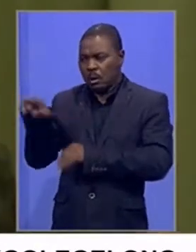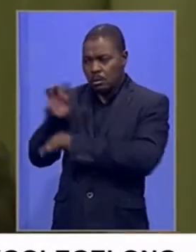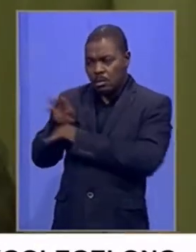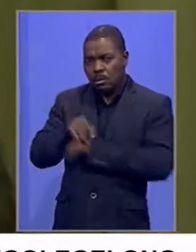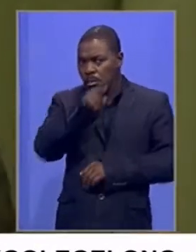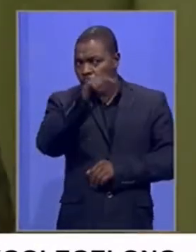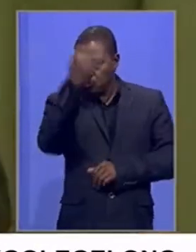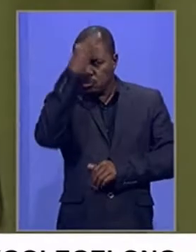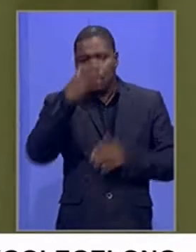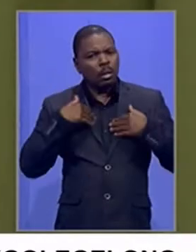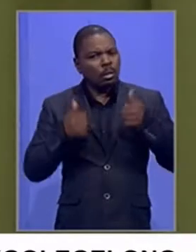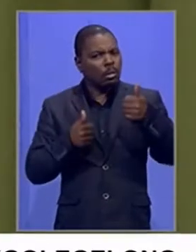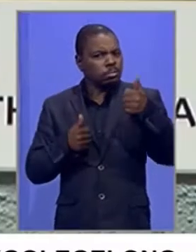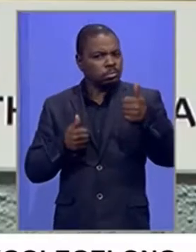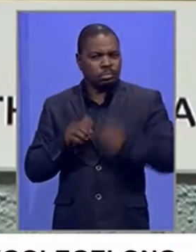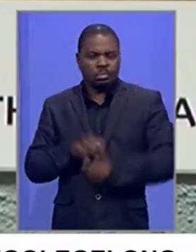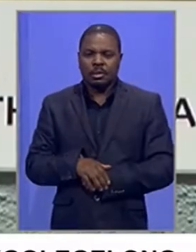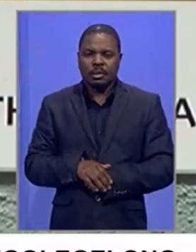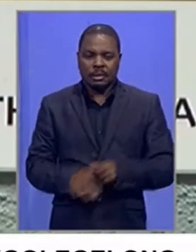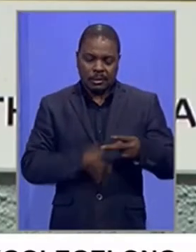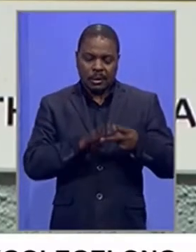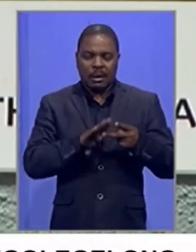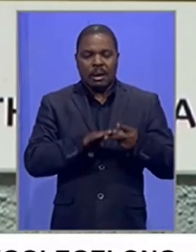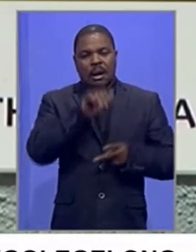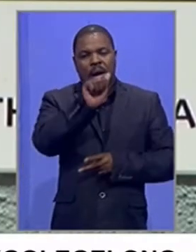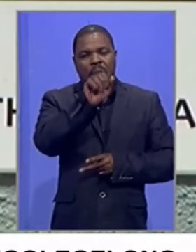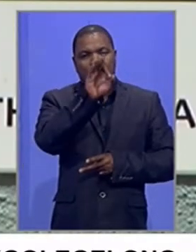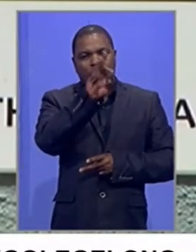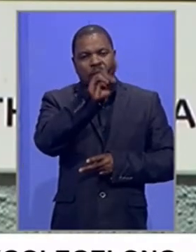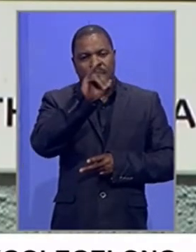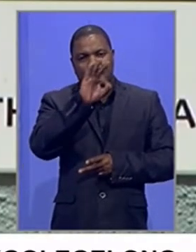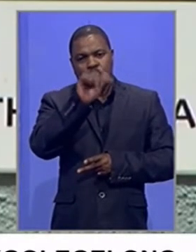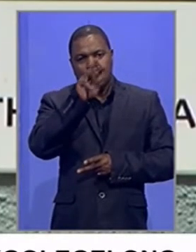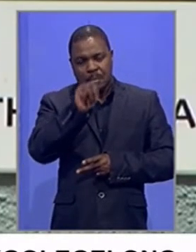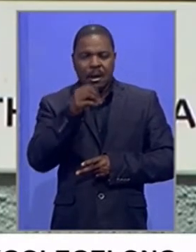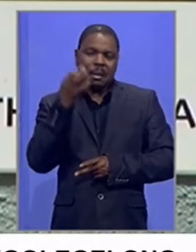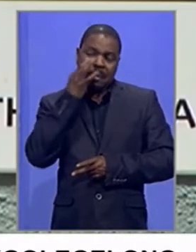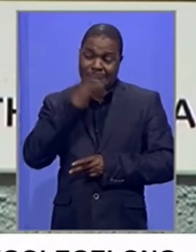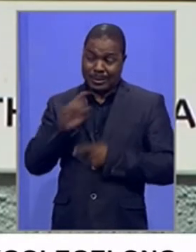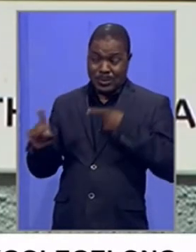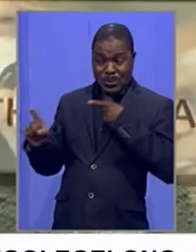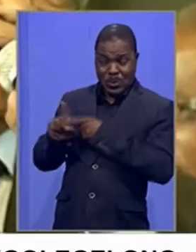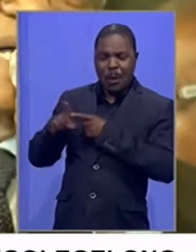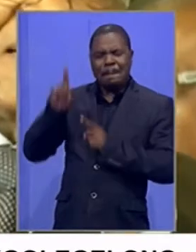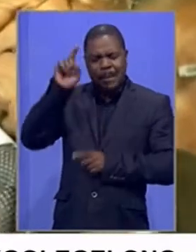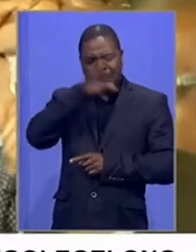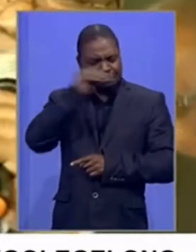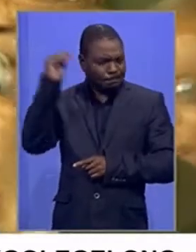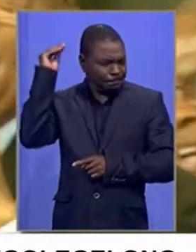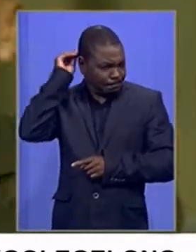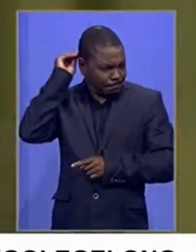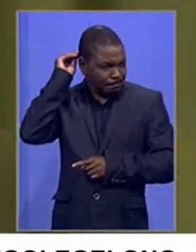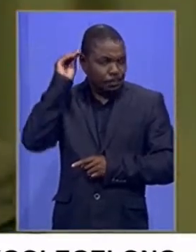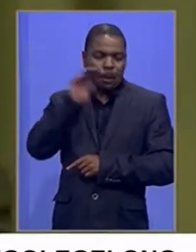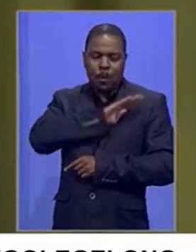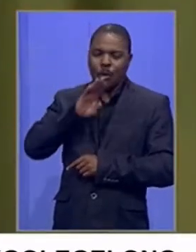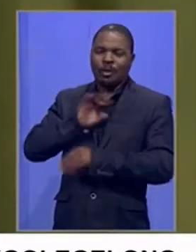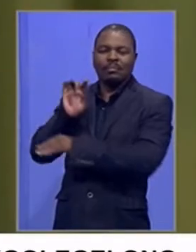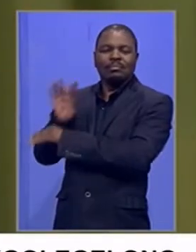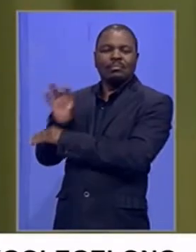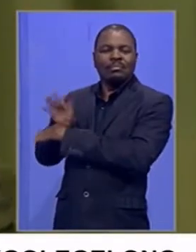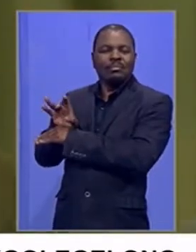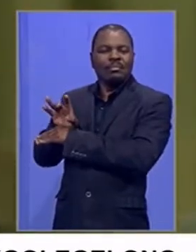sentle. Khabagare mokgatlo wa baagi Afriforum o dumela gore Fraser o ne a tshwanetse go ela tlhoko dikatlegeniso tsa boto ya